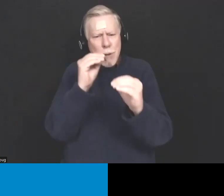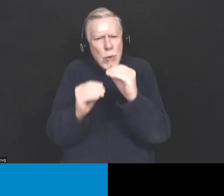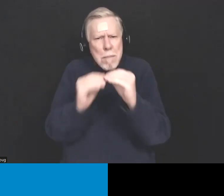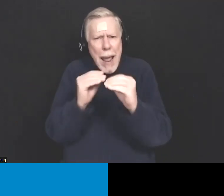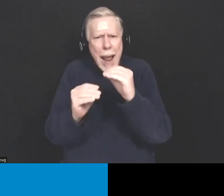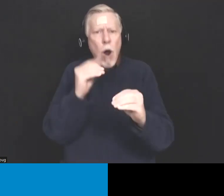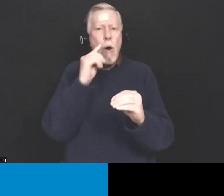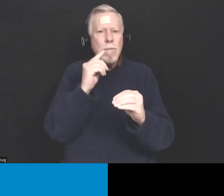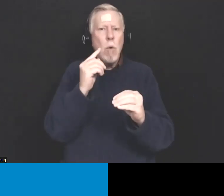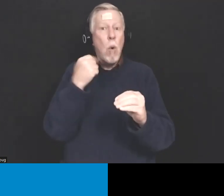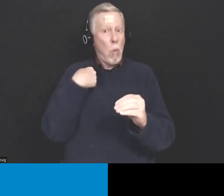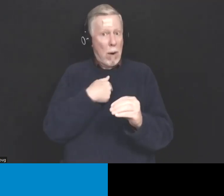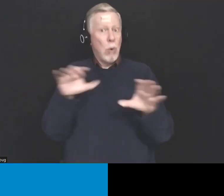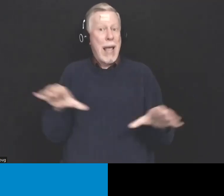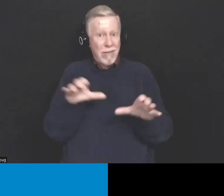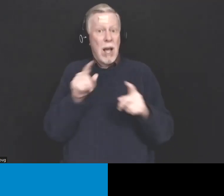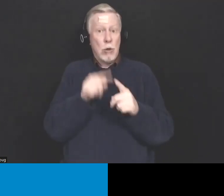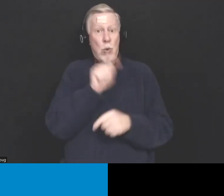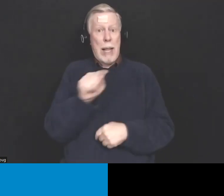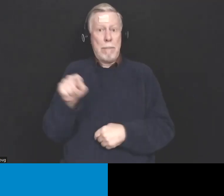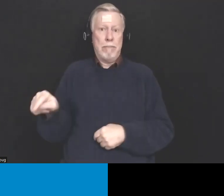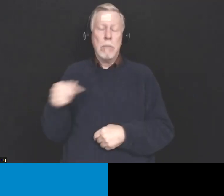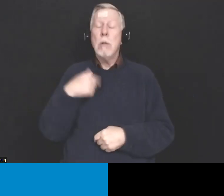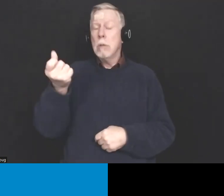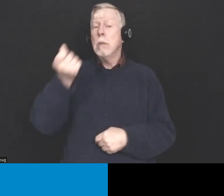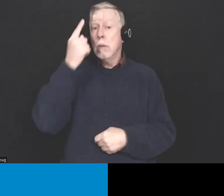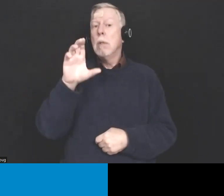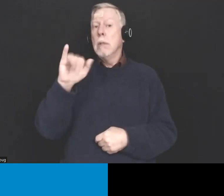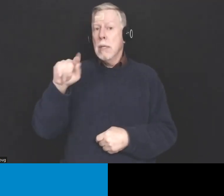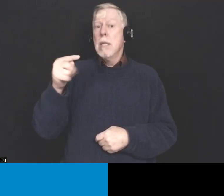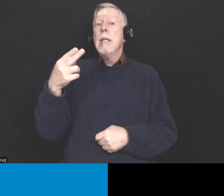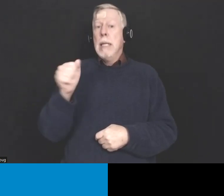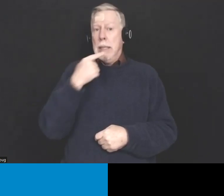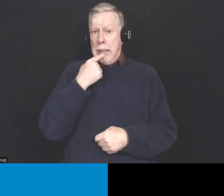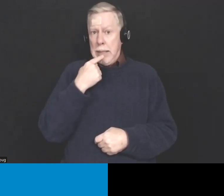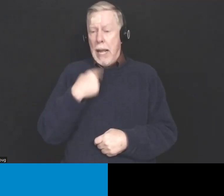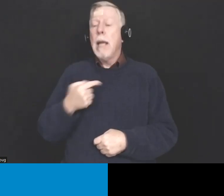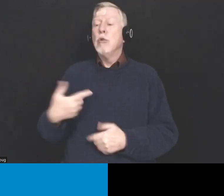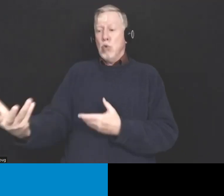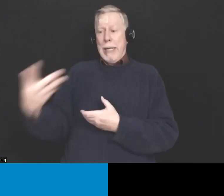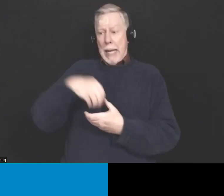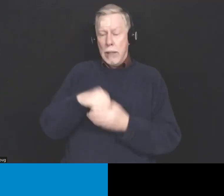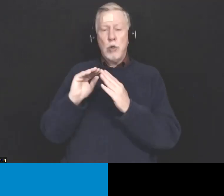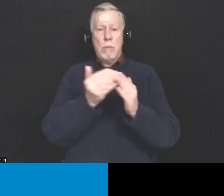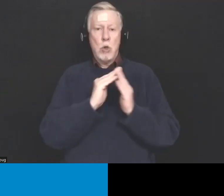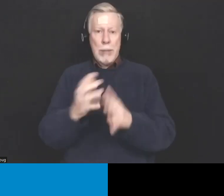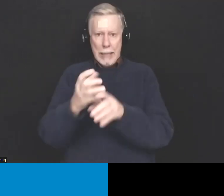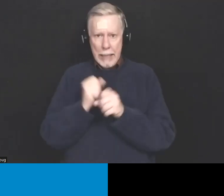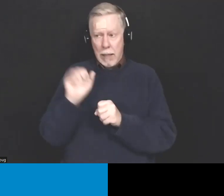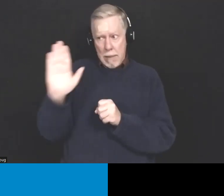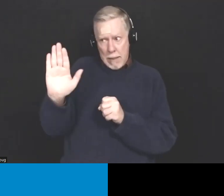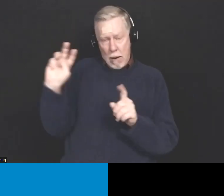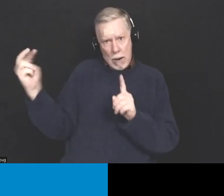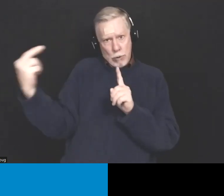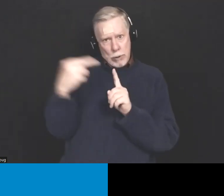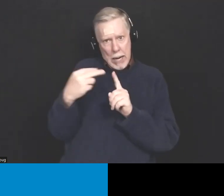I appreciate what Cynthia is saying. Engage the community to get their understanding of what was going on and why the situation